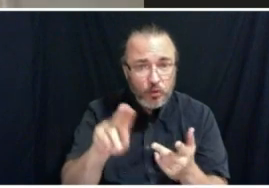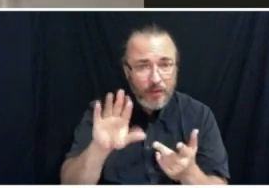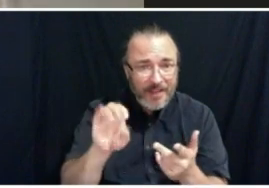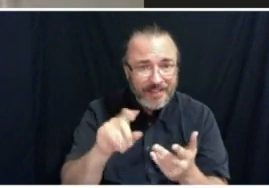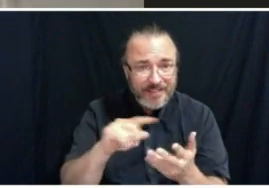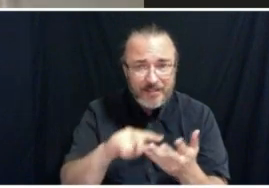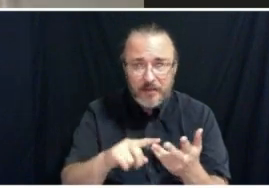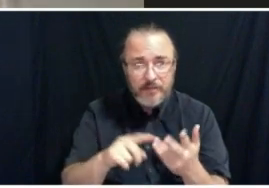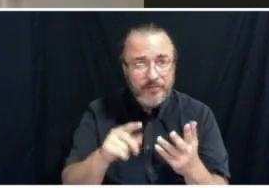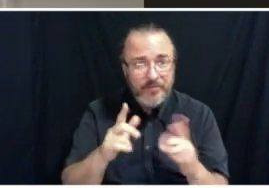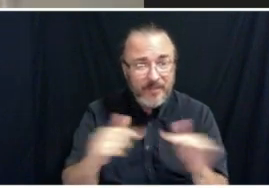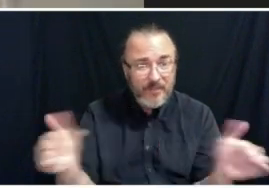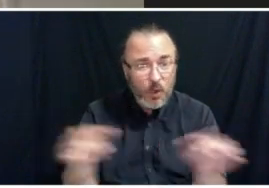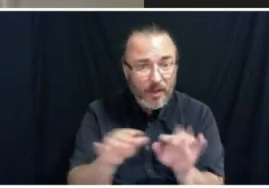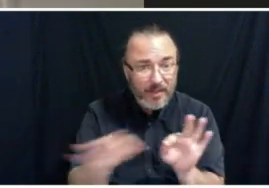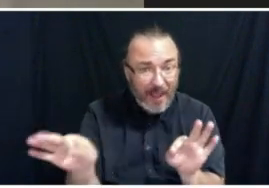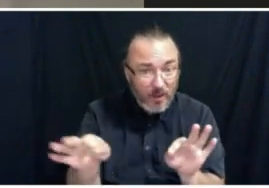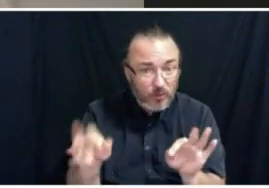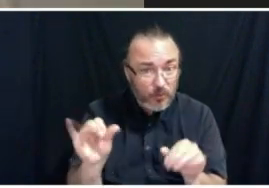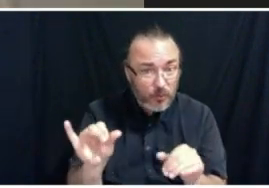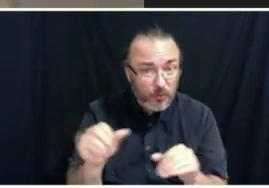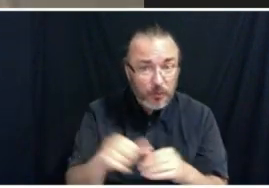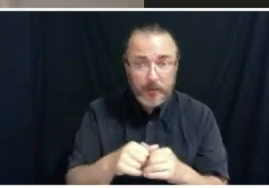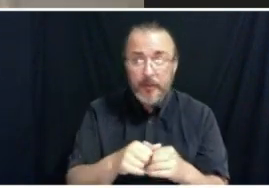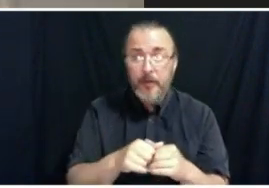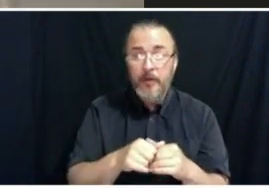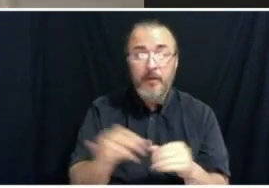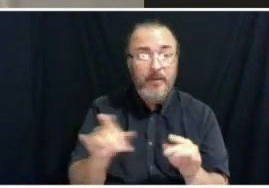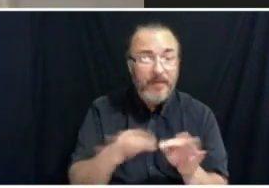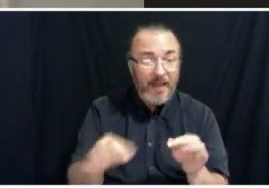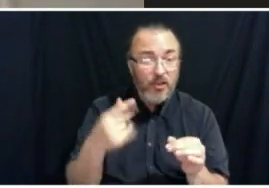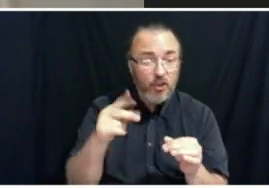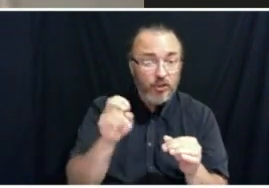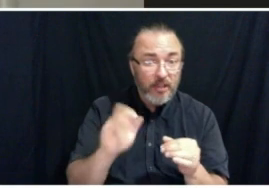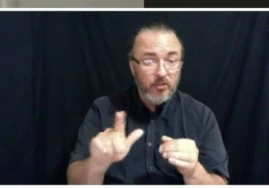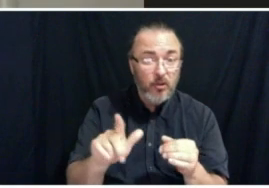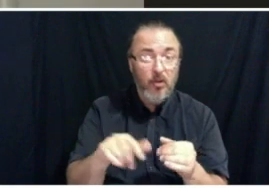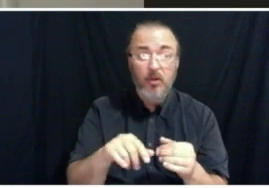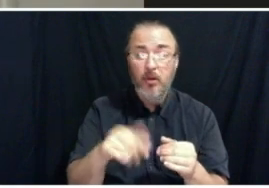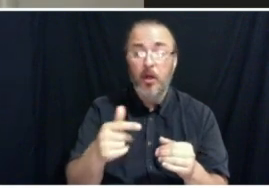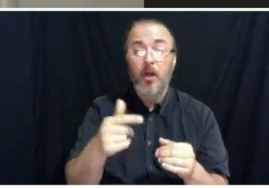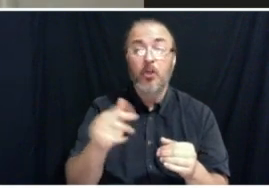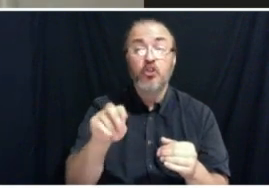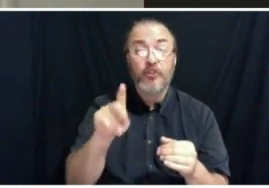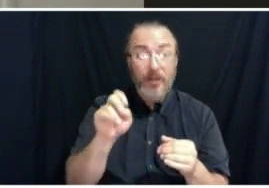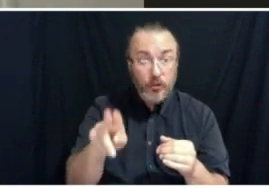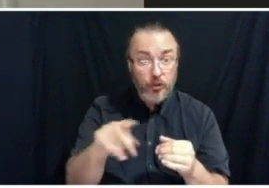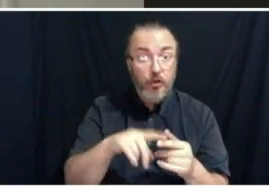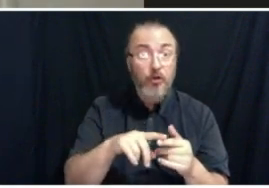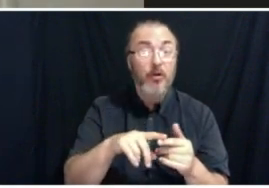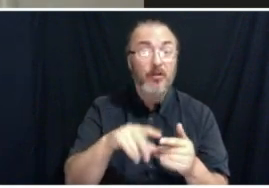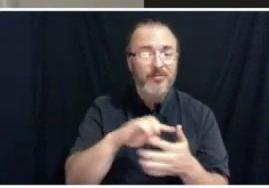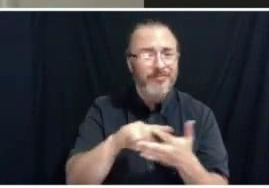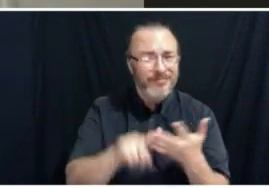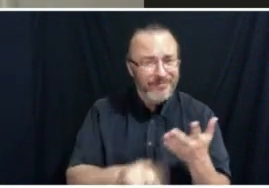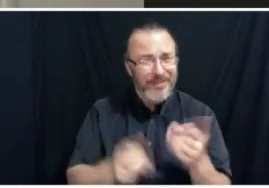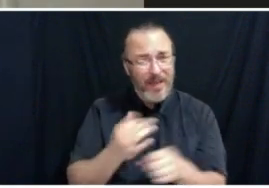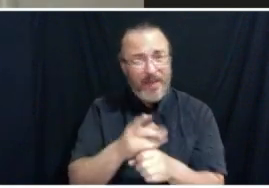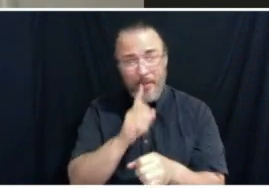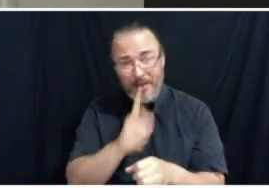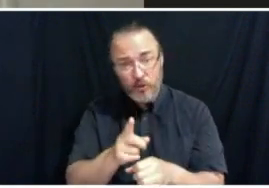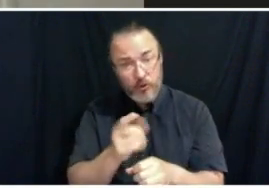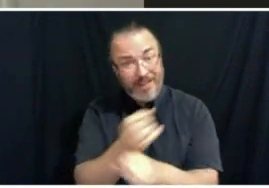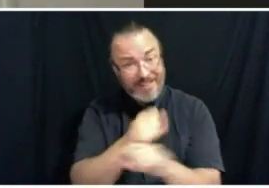different languages, gender, sexual orientation, makes clear that having a safe and inclusive